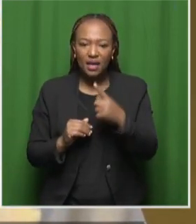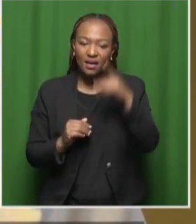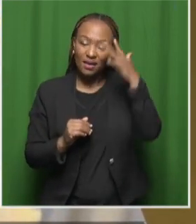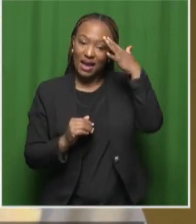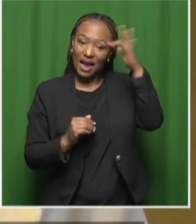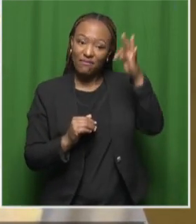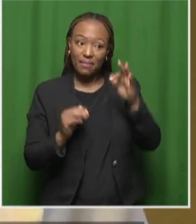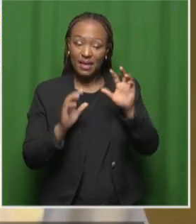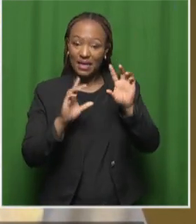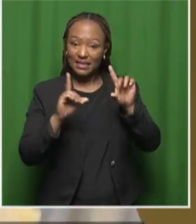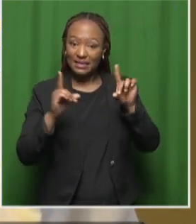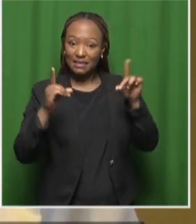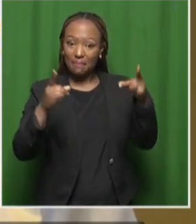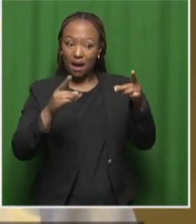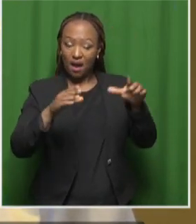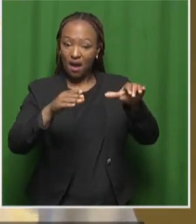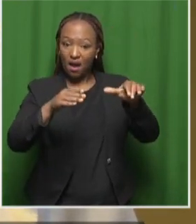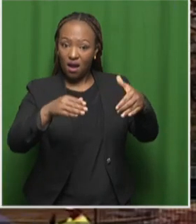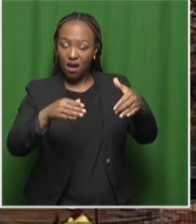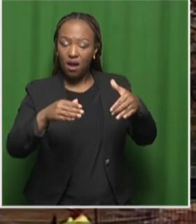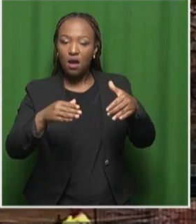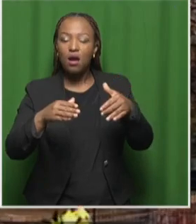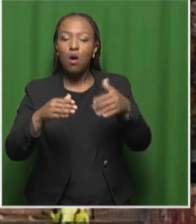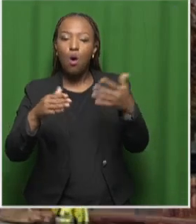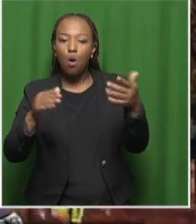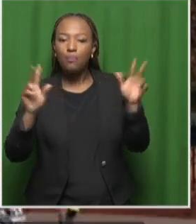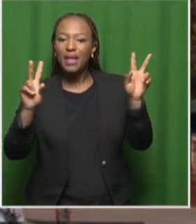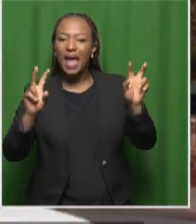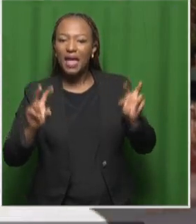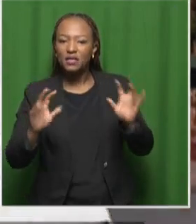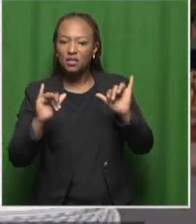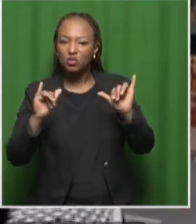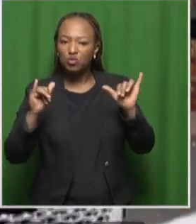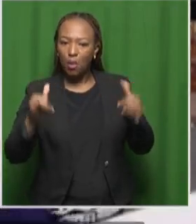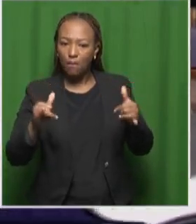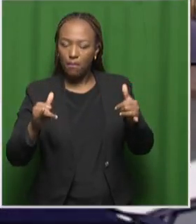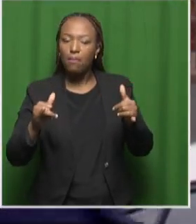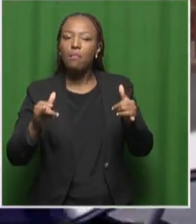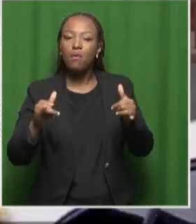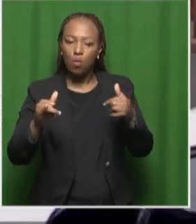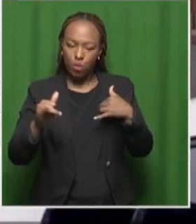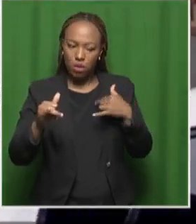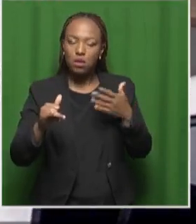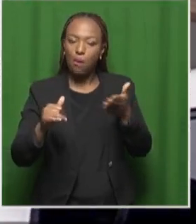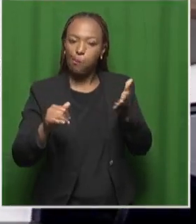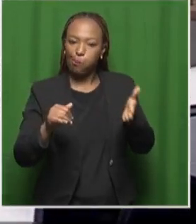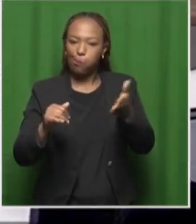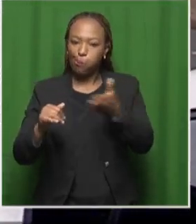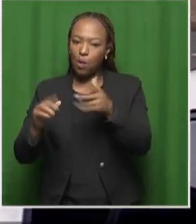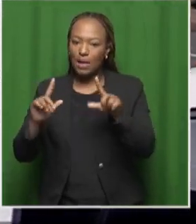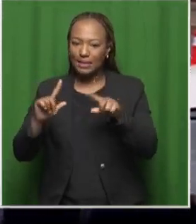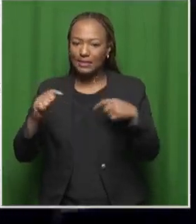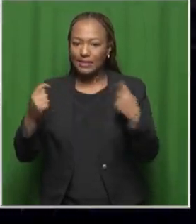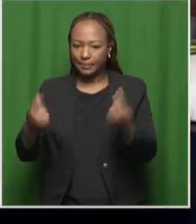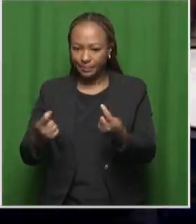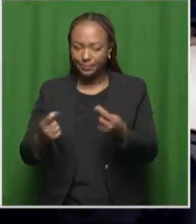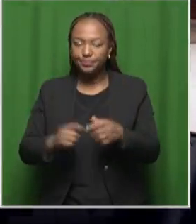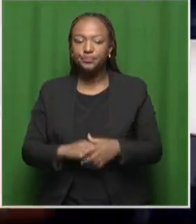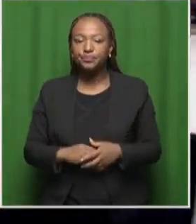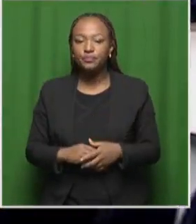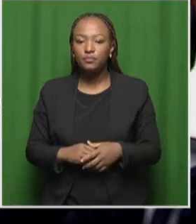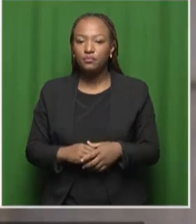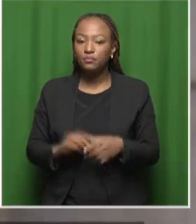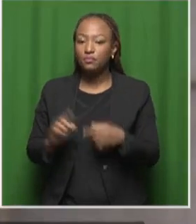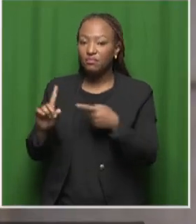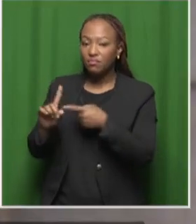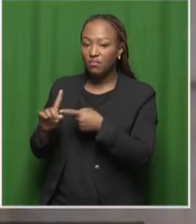government department or ISCOM. We are also having them there. Mthombeni has called on residents to work